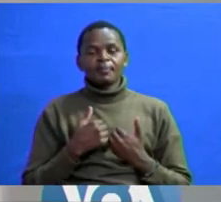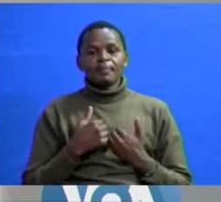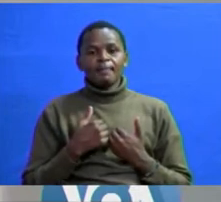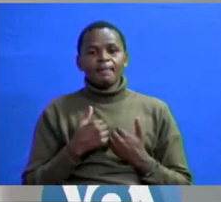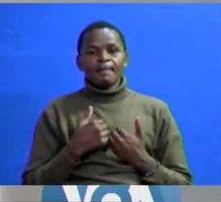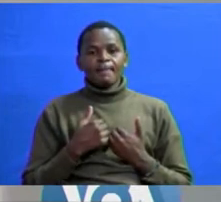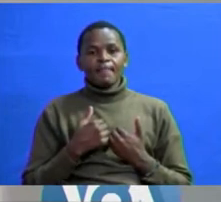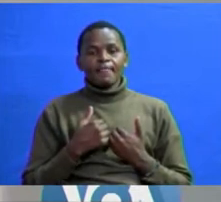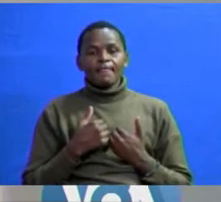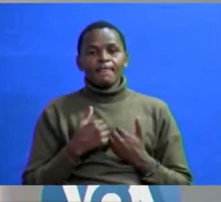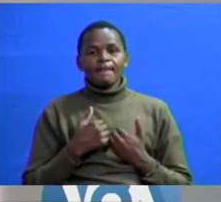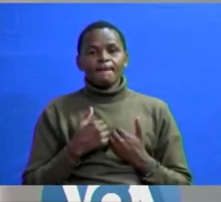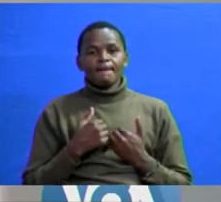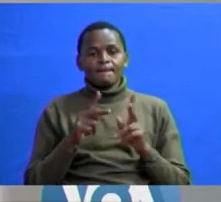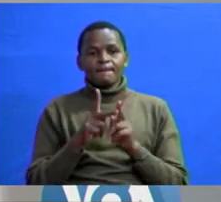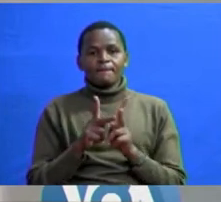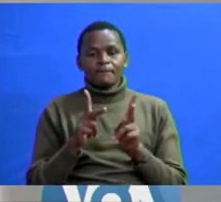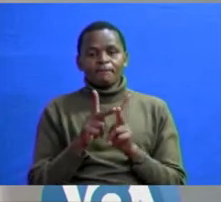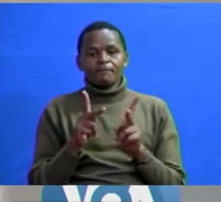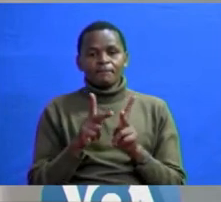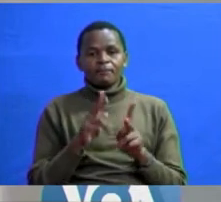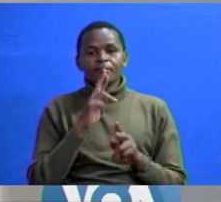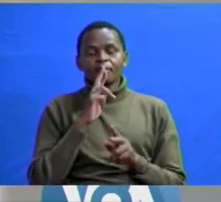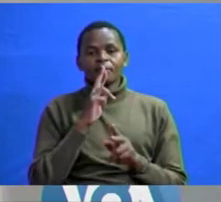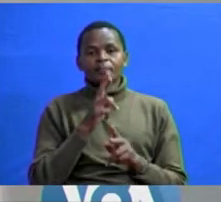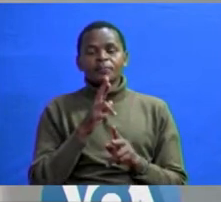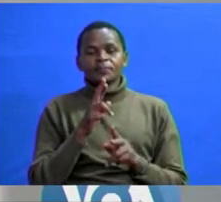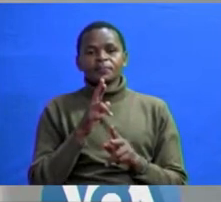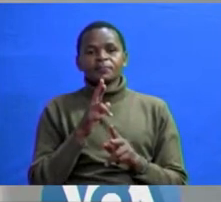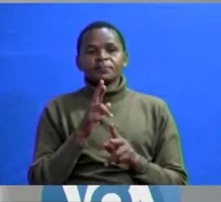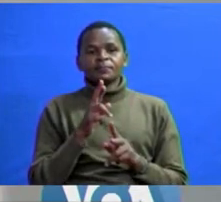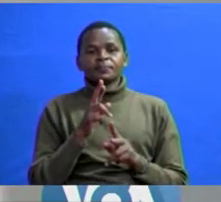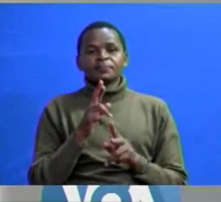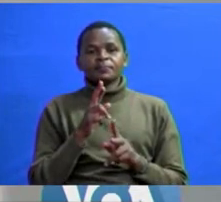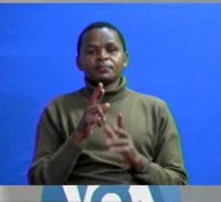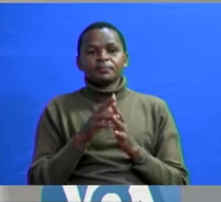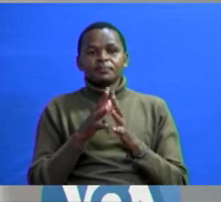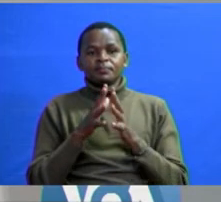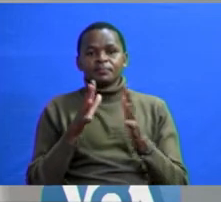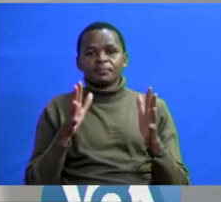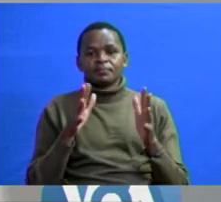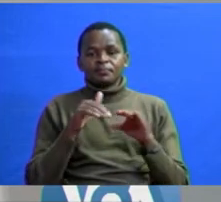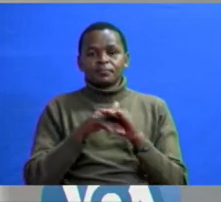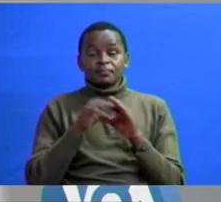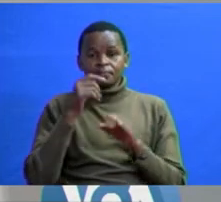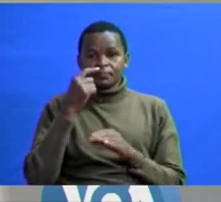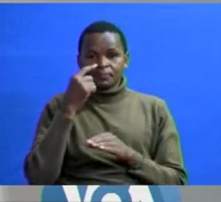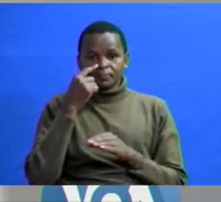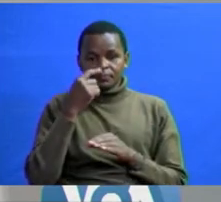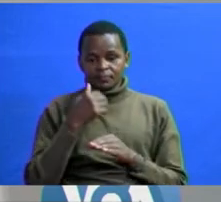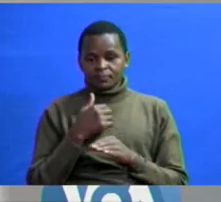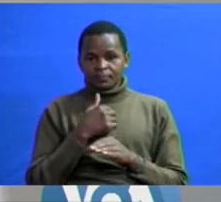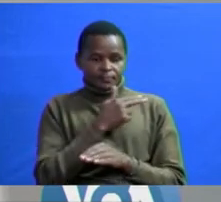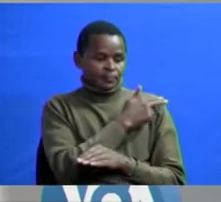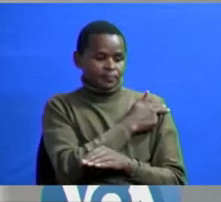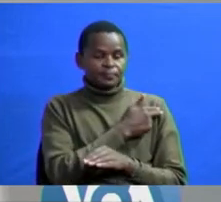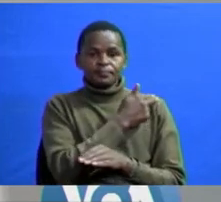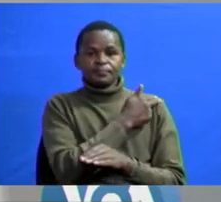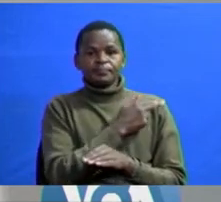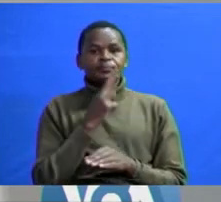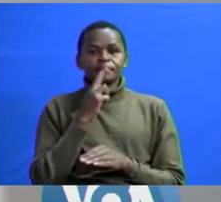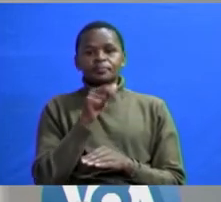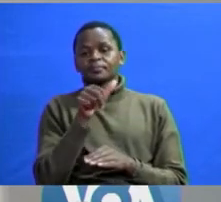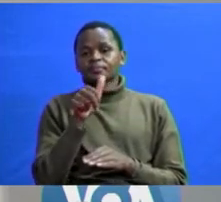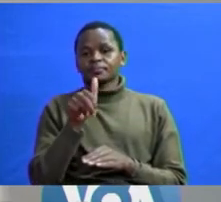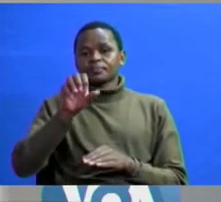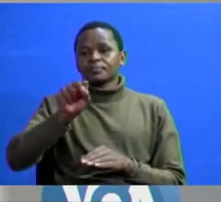shut down for various reasons are the largest in Sudan. Some of the tertiary hospitals that other